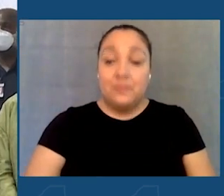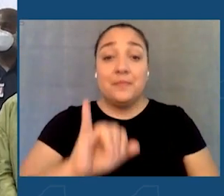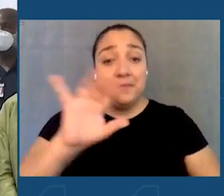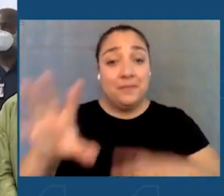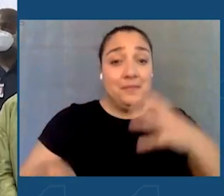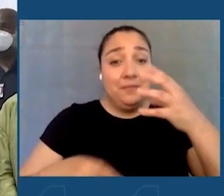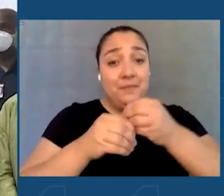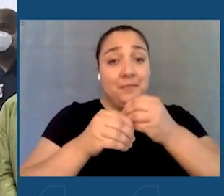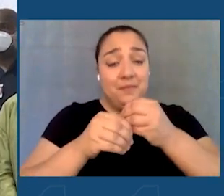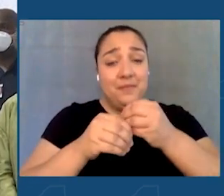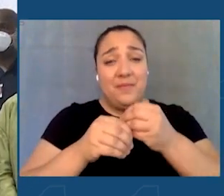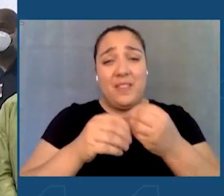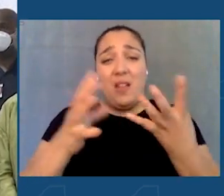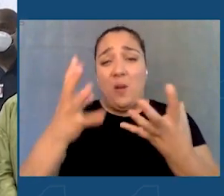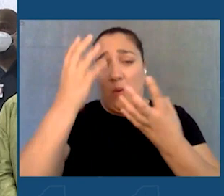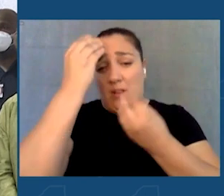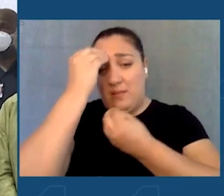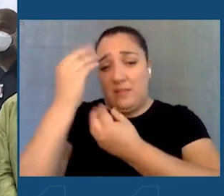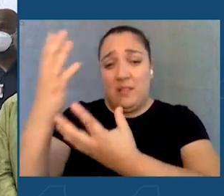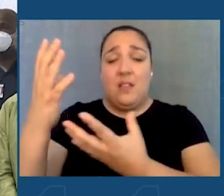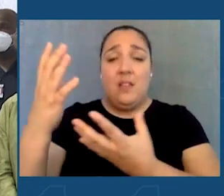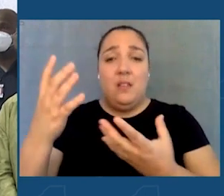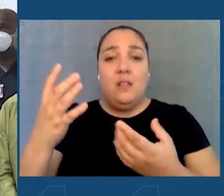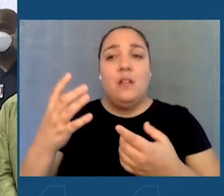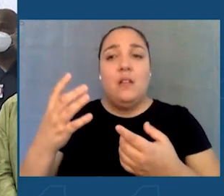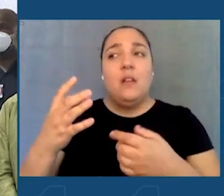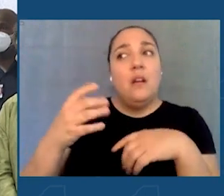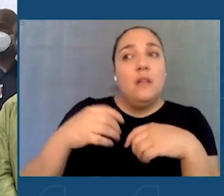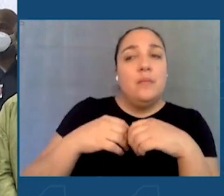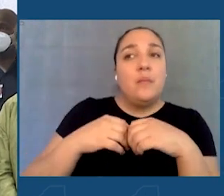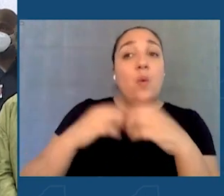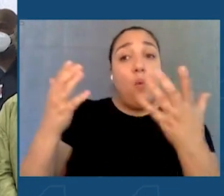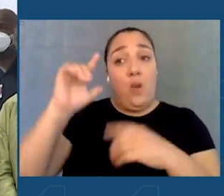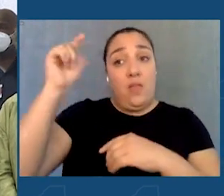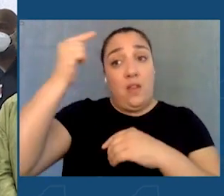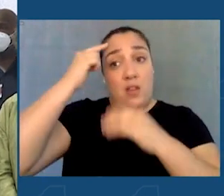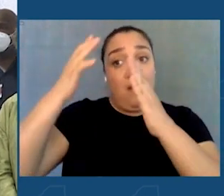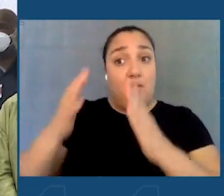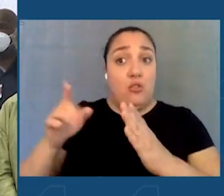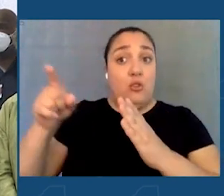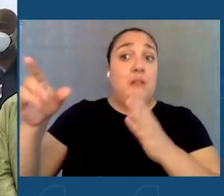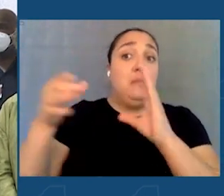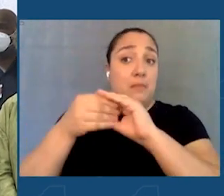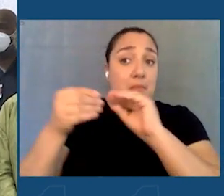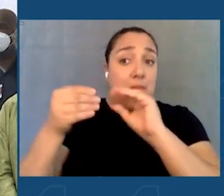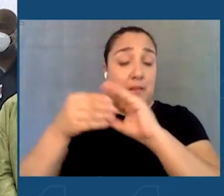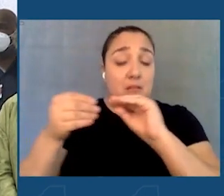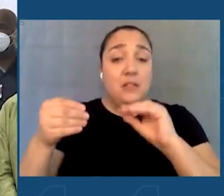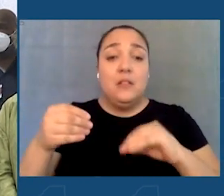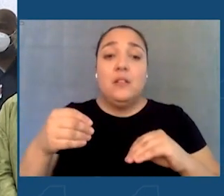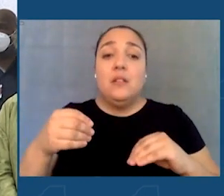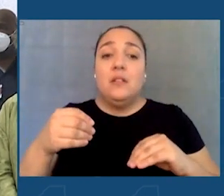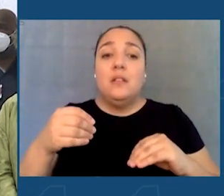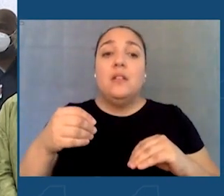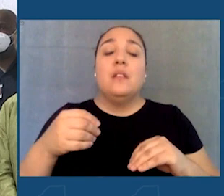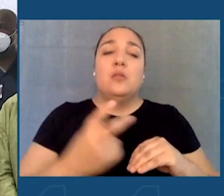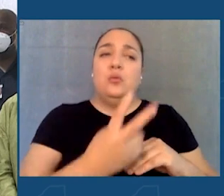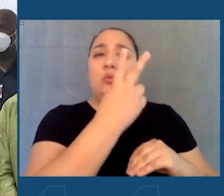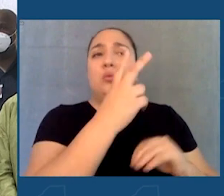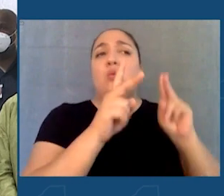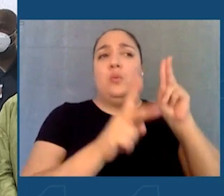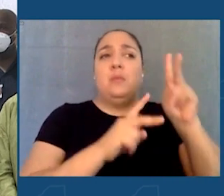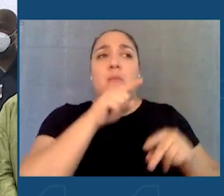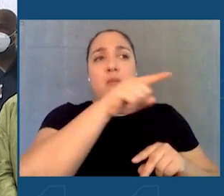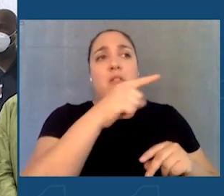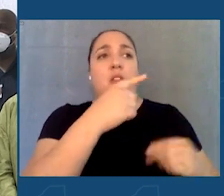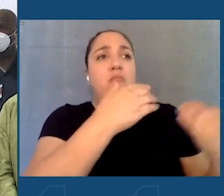addition to those that the governor mentioned, our great elected officials, two guys who are responsible for this project,